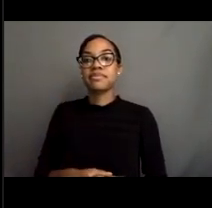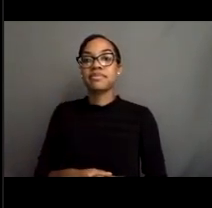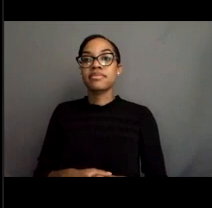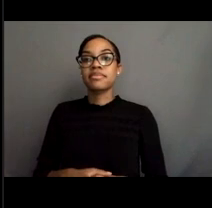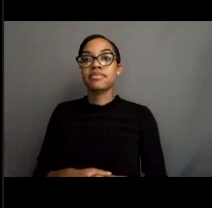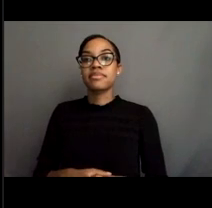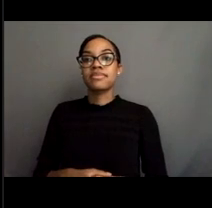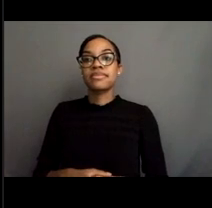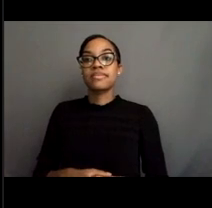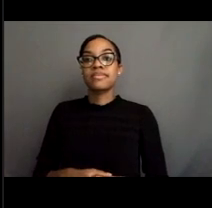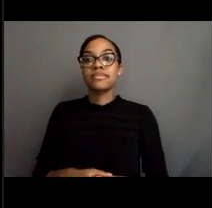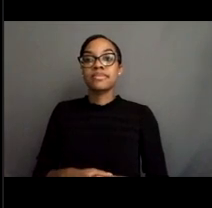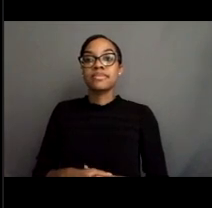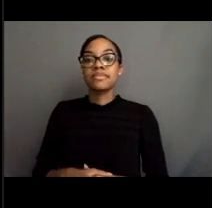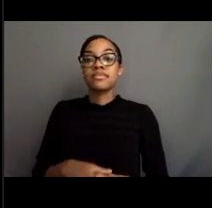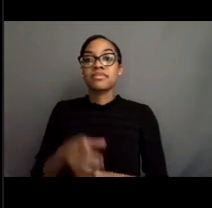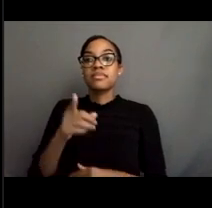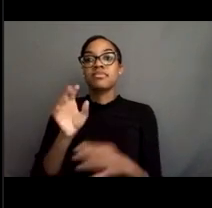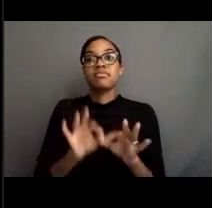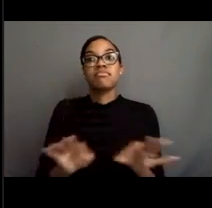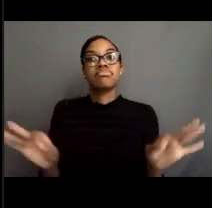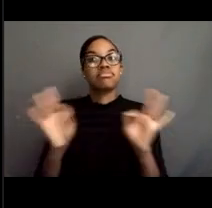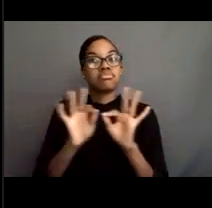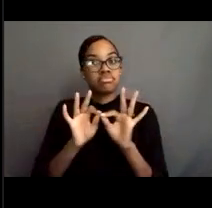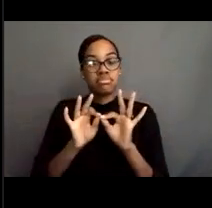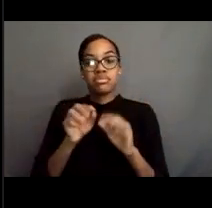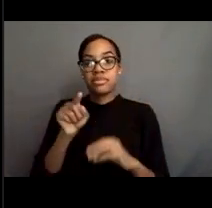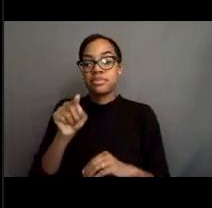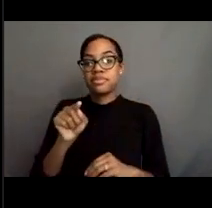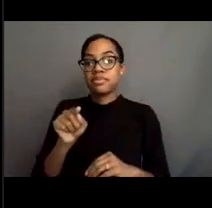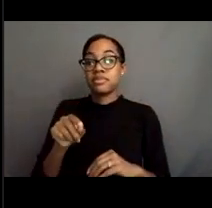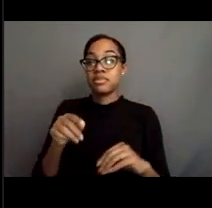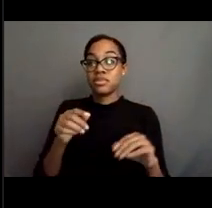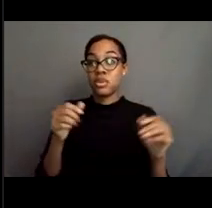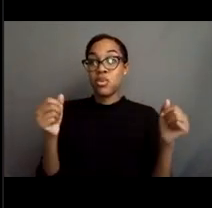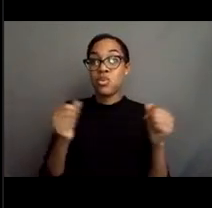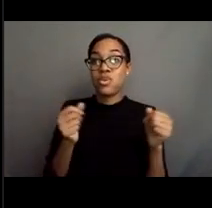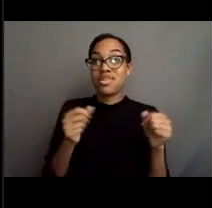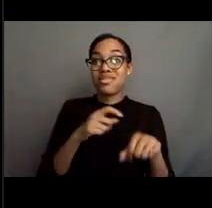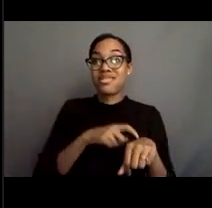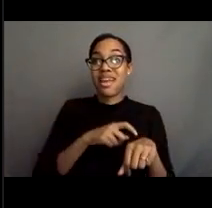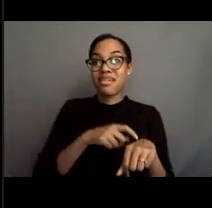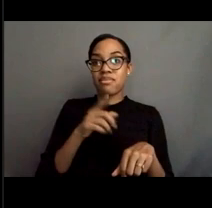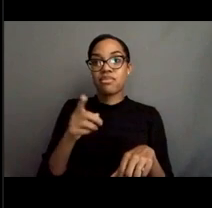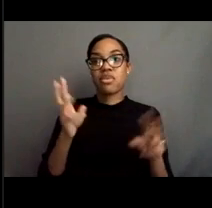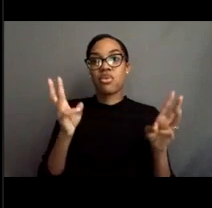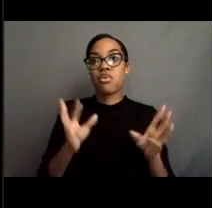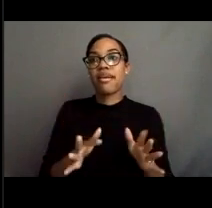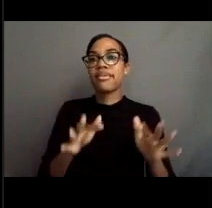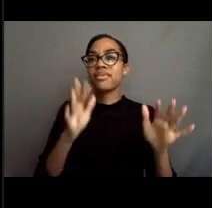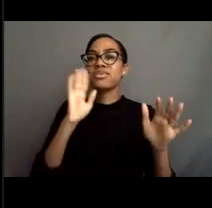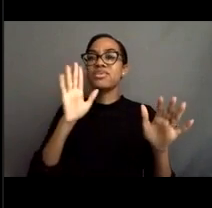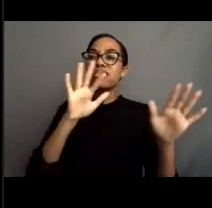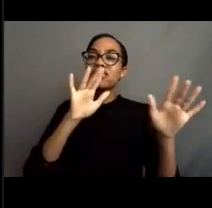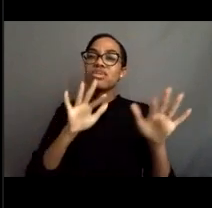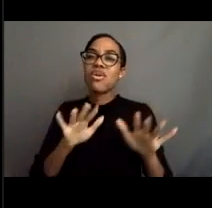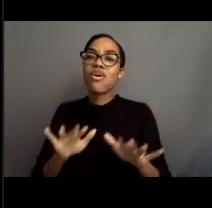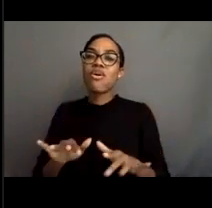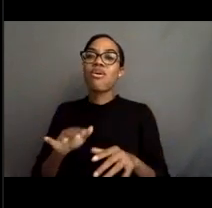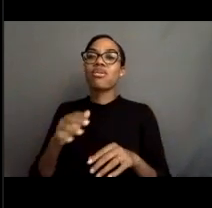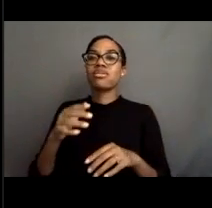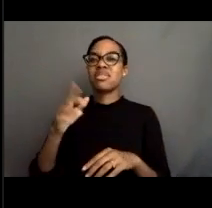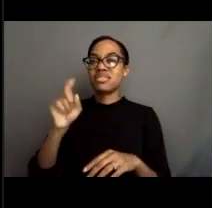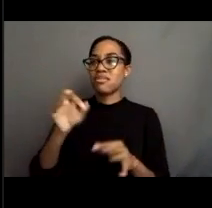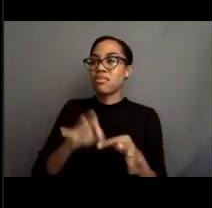Now, this is really important too when it's winter weather. And so we have to know what the temperature is in the clouds and right below the clouds. And so